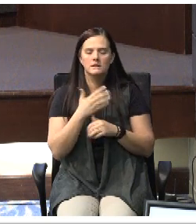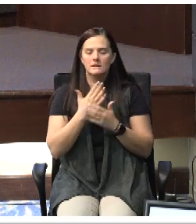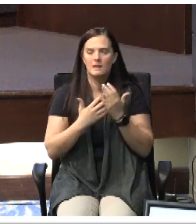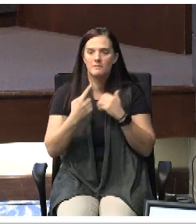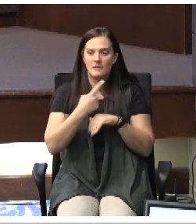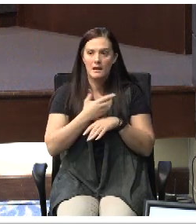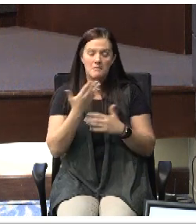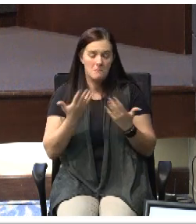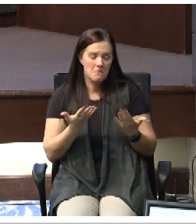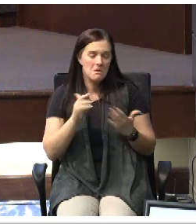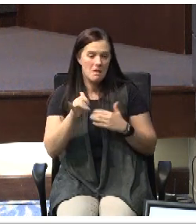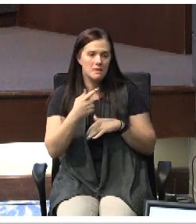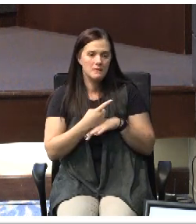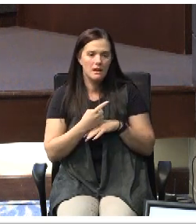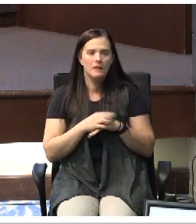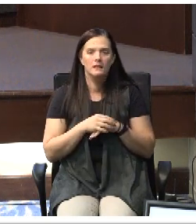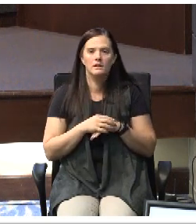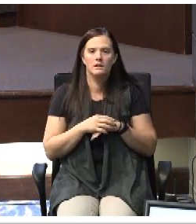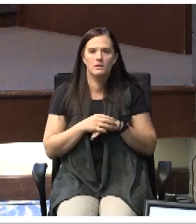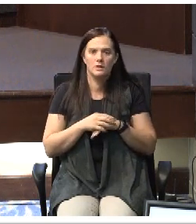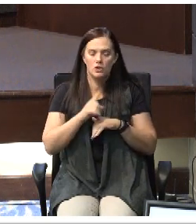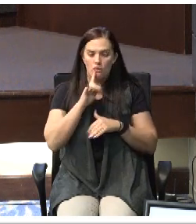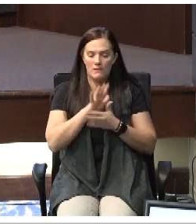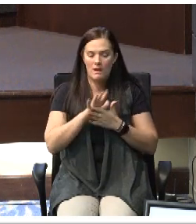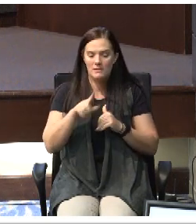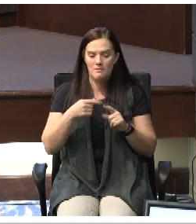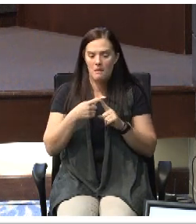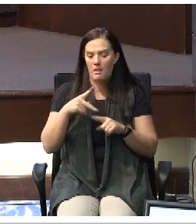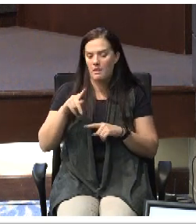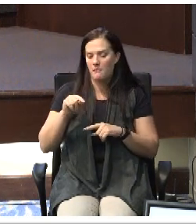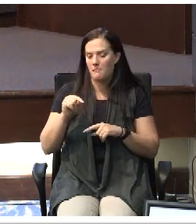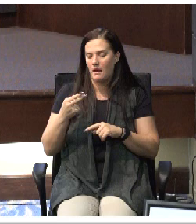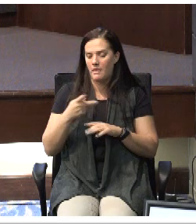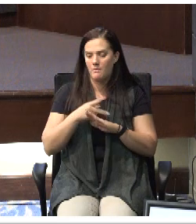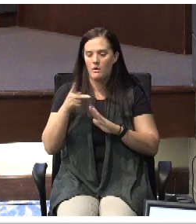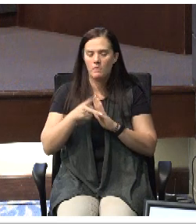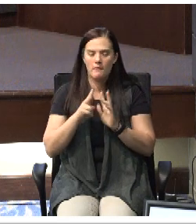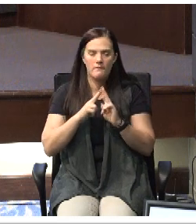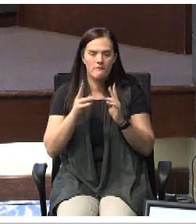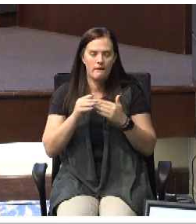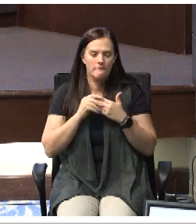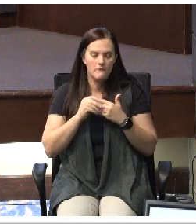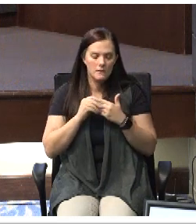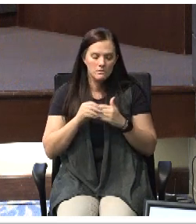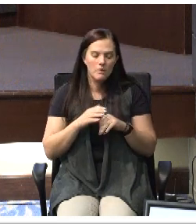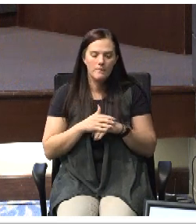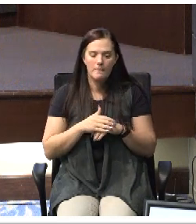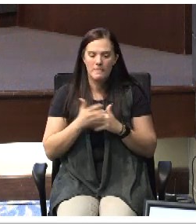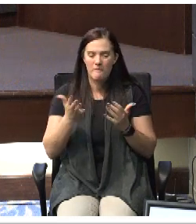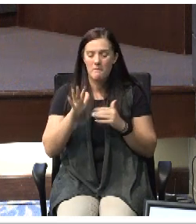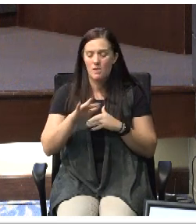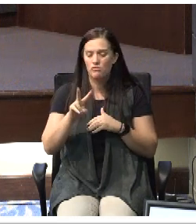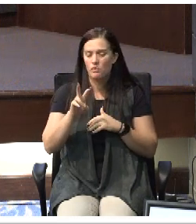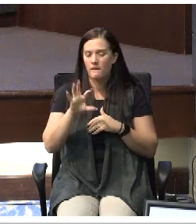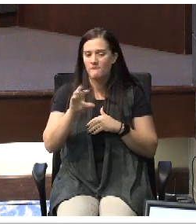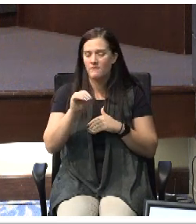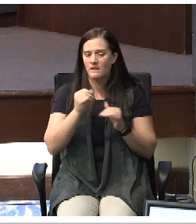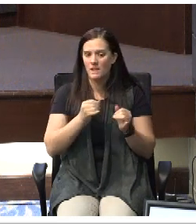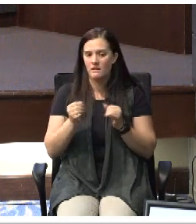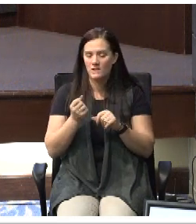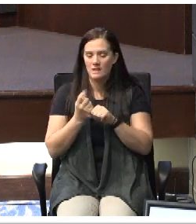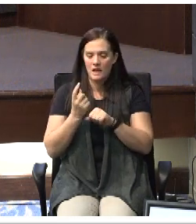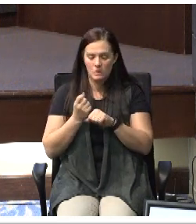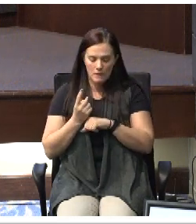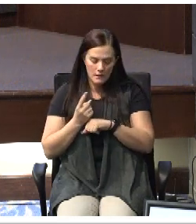someday it might be that day. And what's really nice about the PATH program is that they're very flexible. They serve about 250 individuals